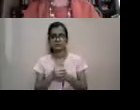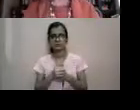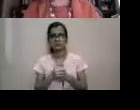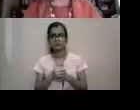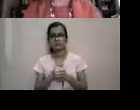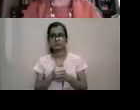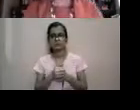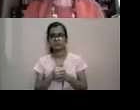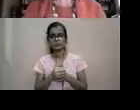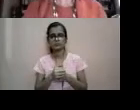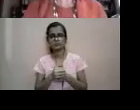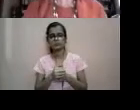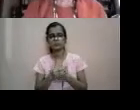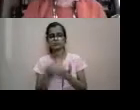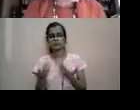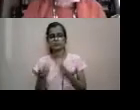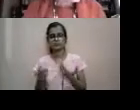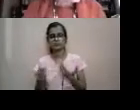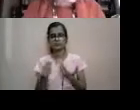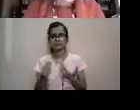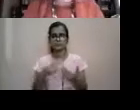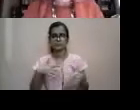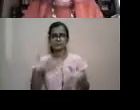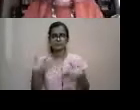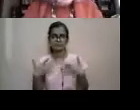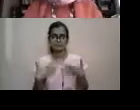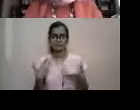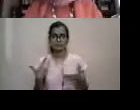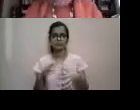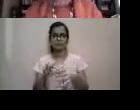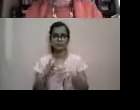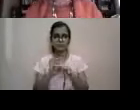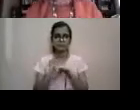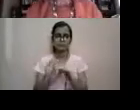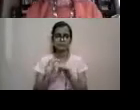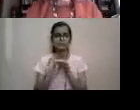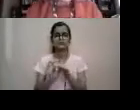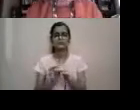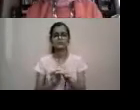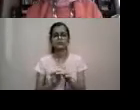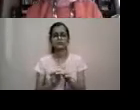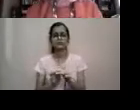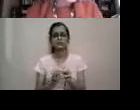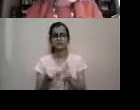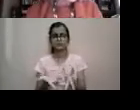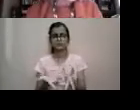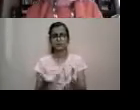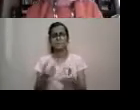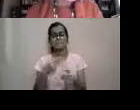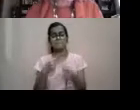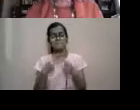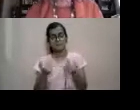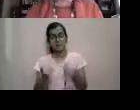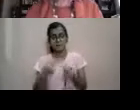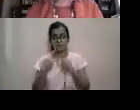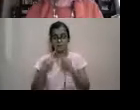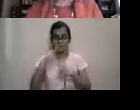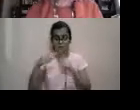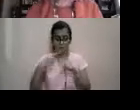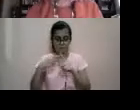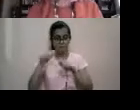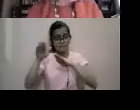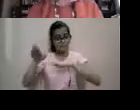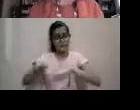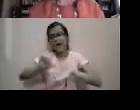historian Linda Gordon have tried to excavate. But we are talking about dependence on